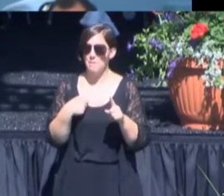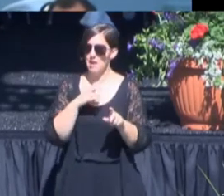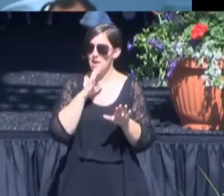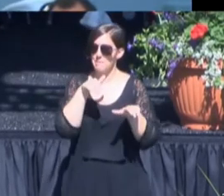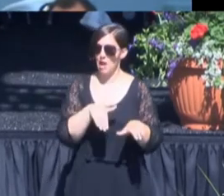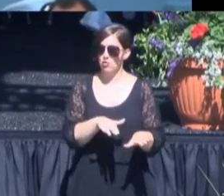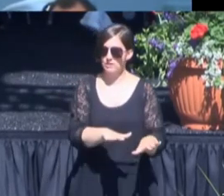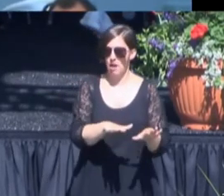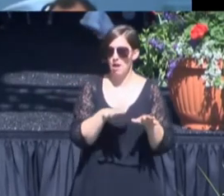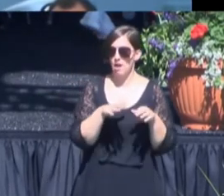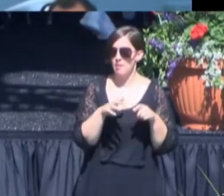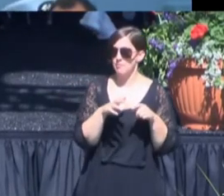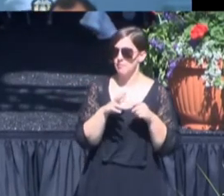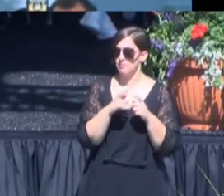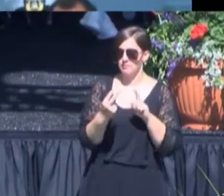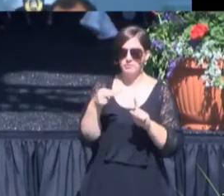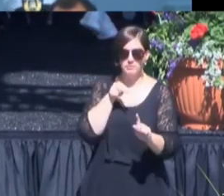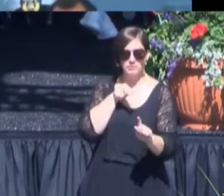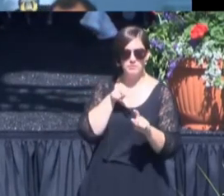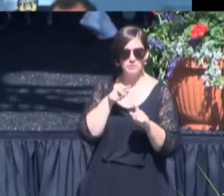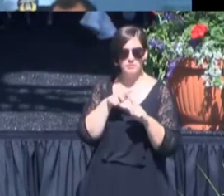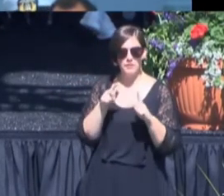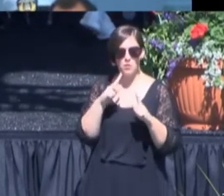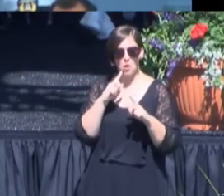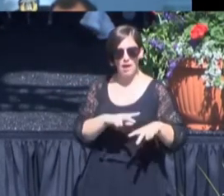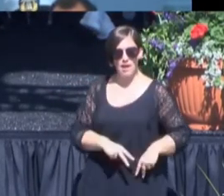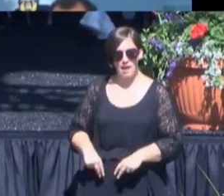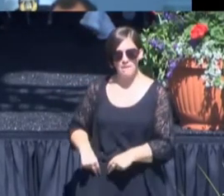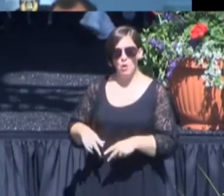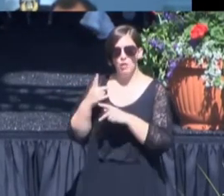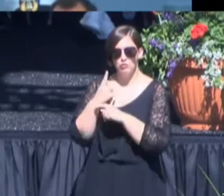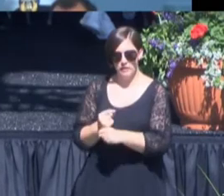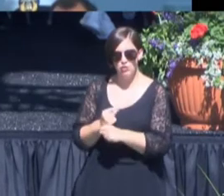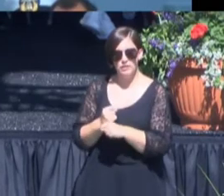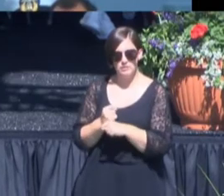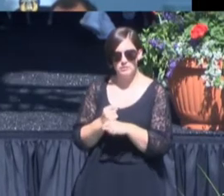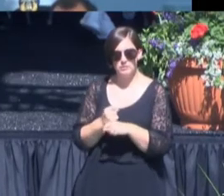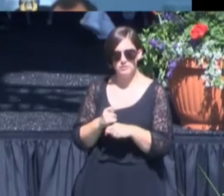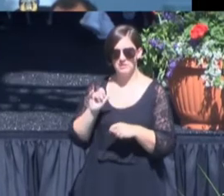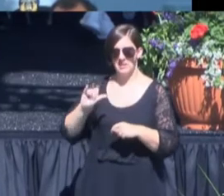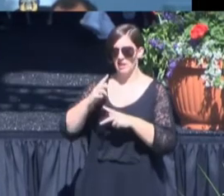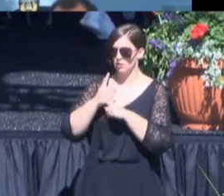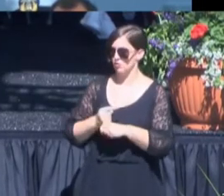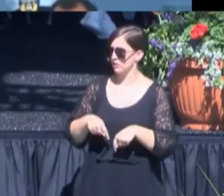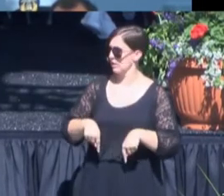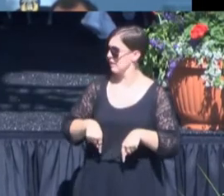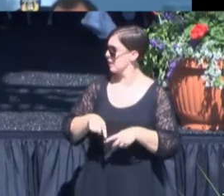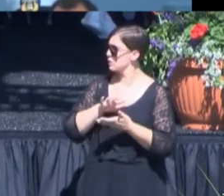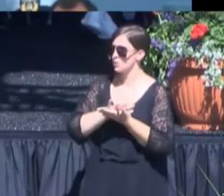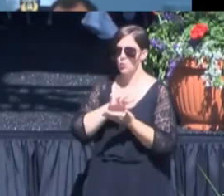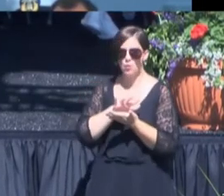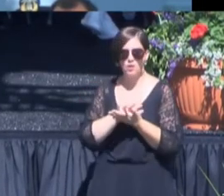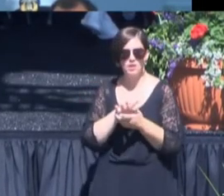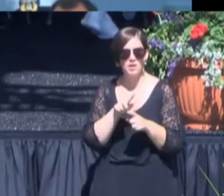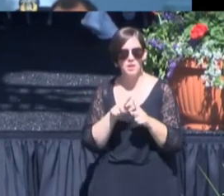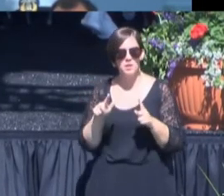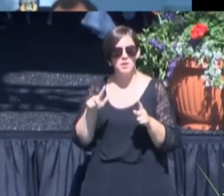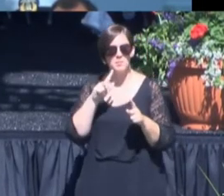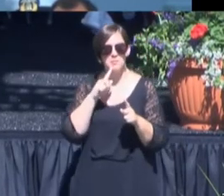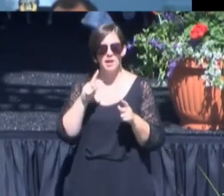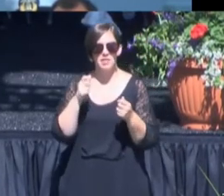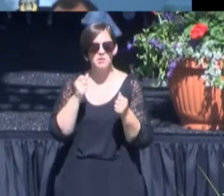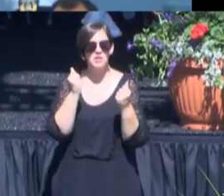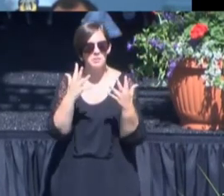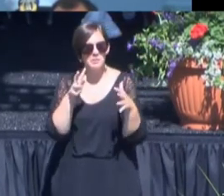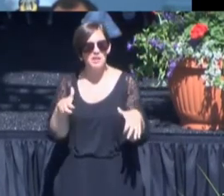or a nautical or a naval tradition, because that is the tradition of this school. But there's rocks and shoals